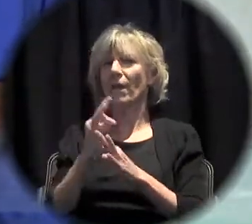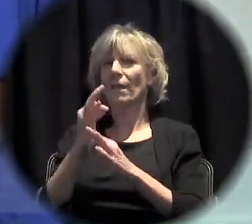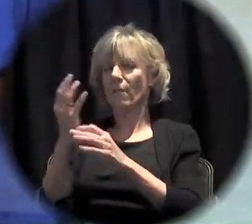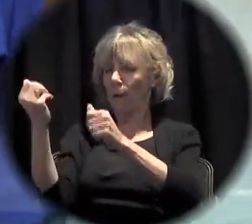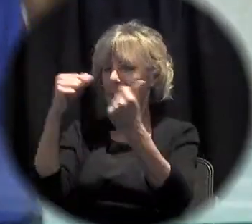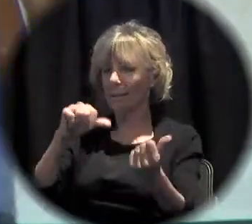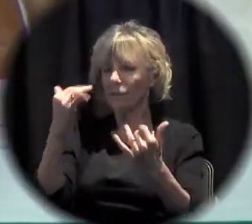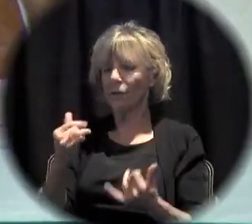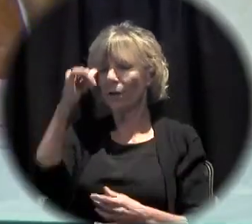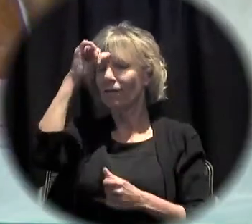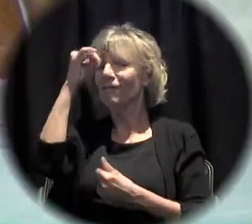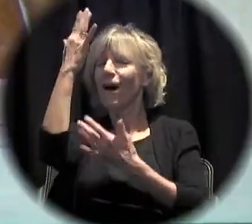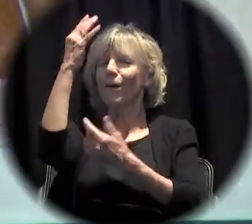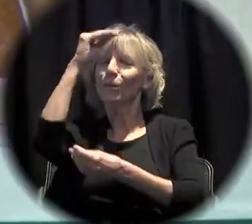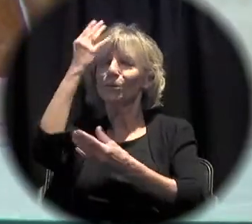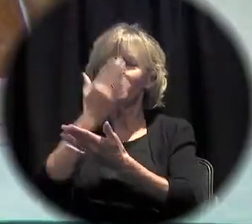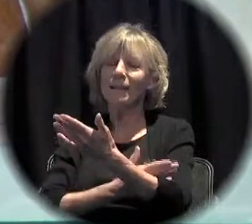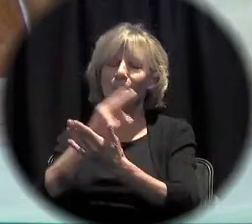Spirit.